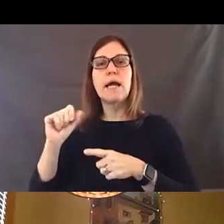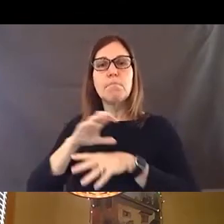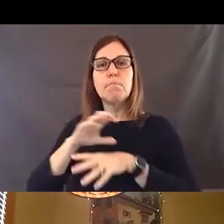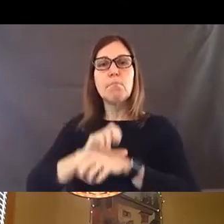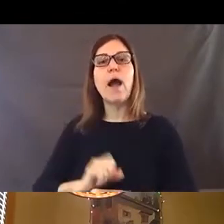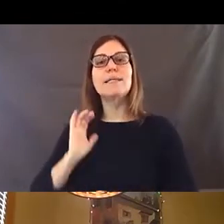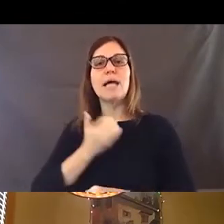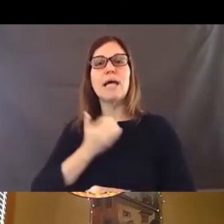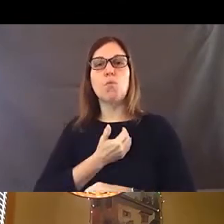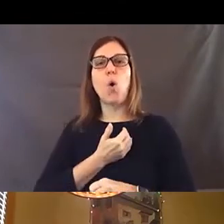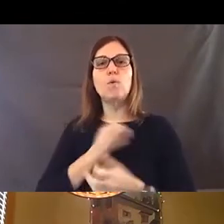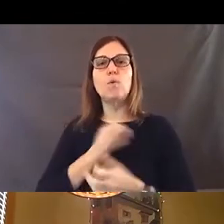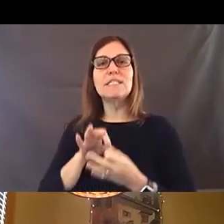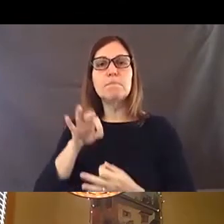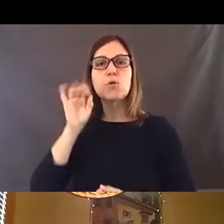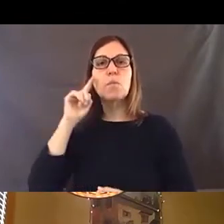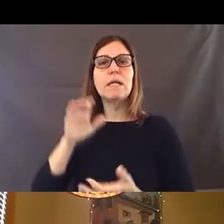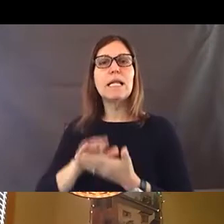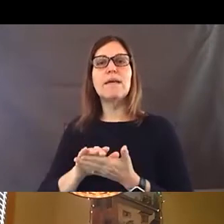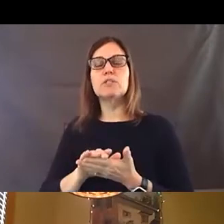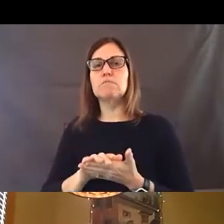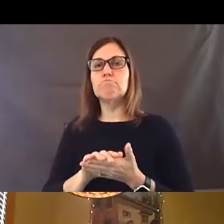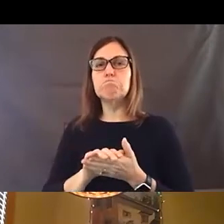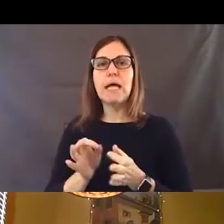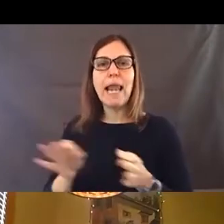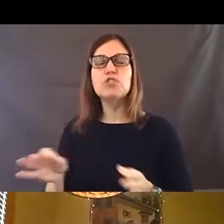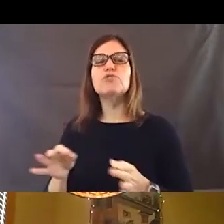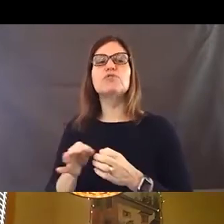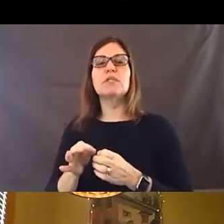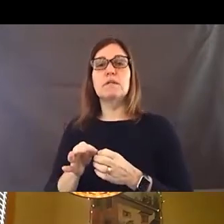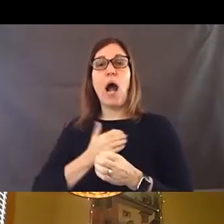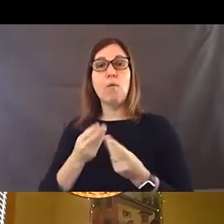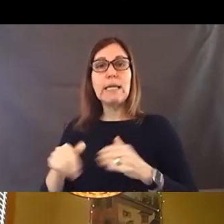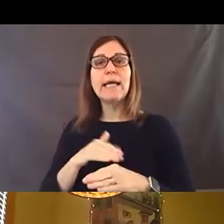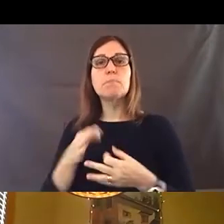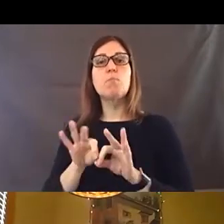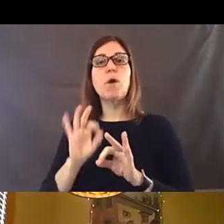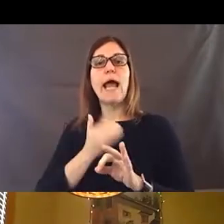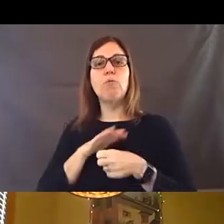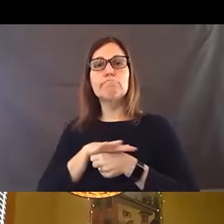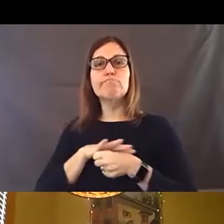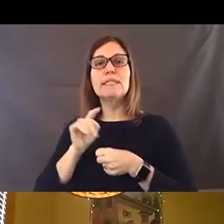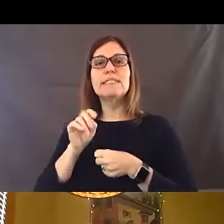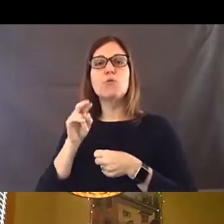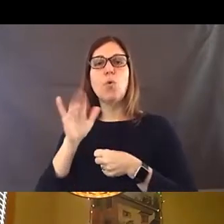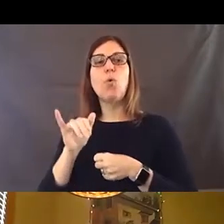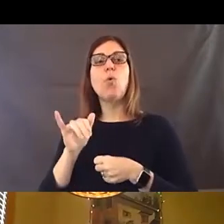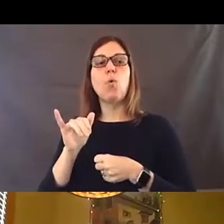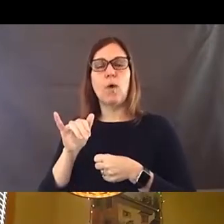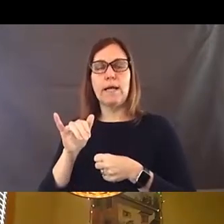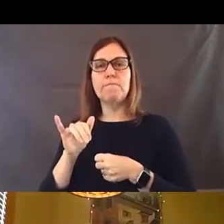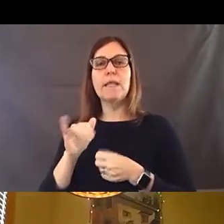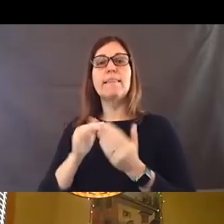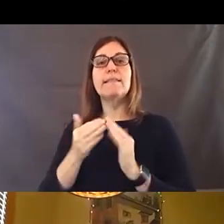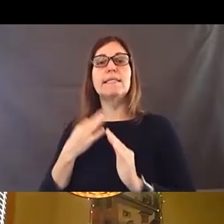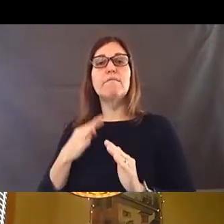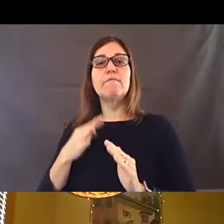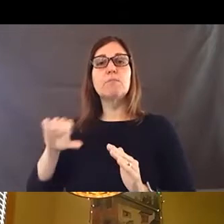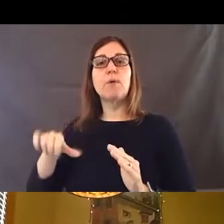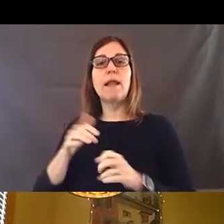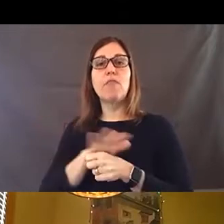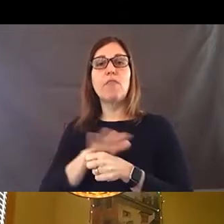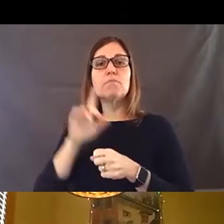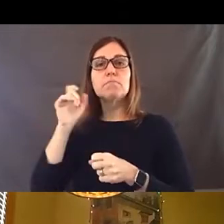and to our lands, most importantly, our territories and our resources. the city of Pittsburgh and other municipalities and states